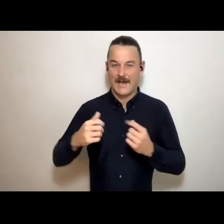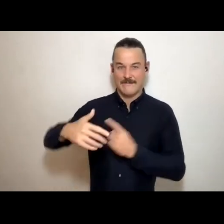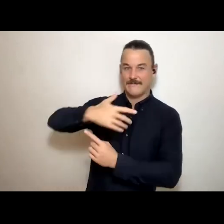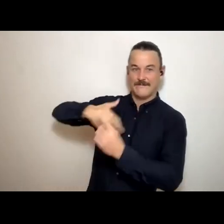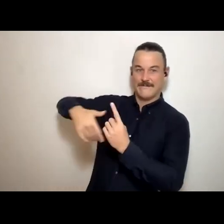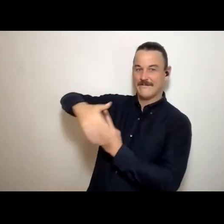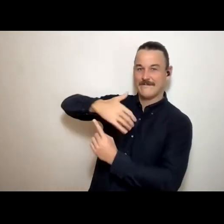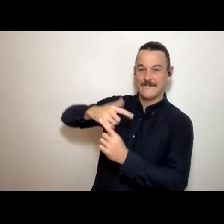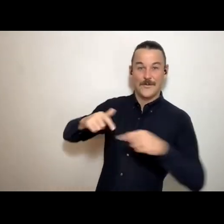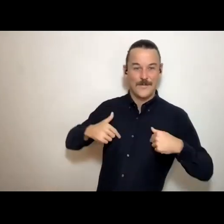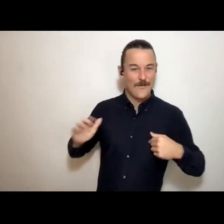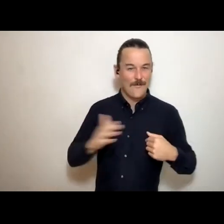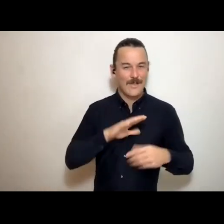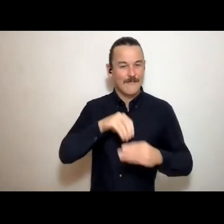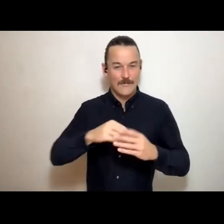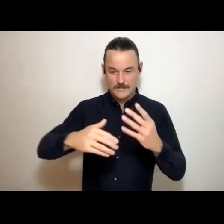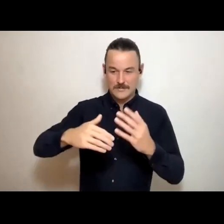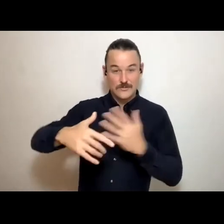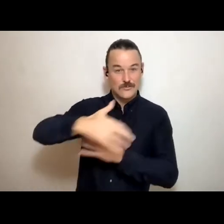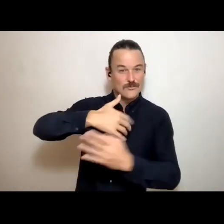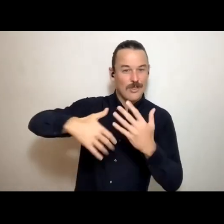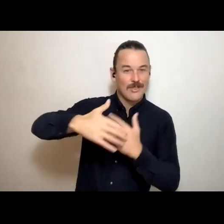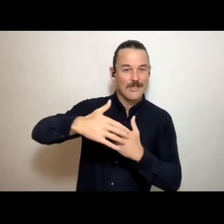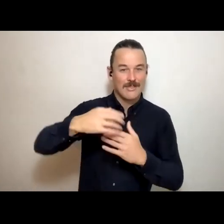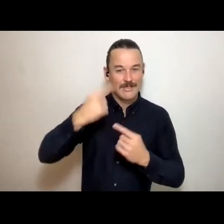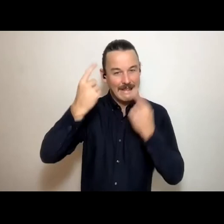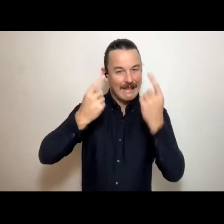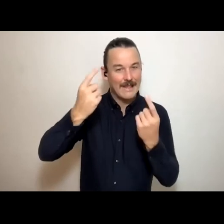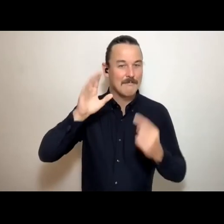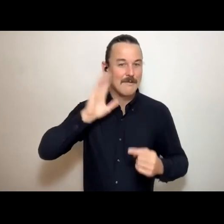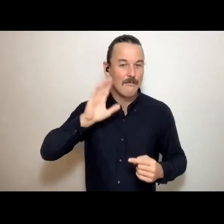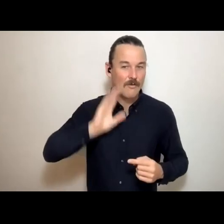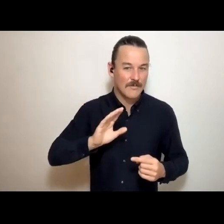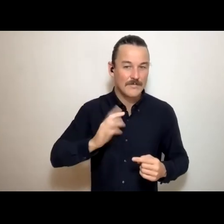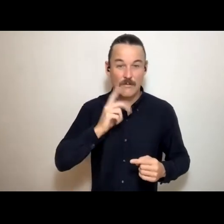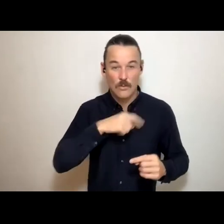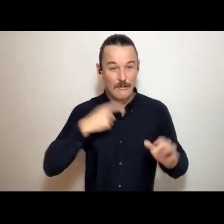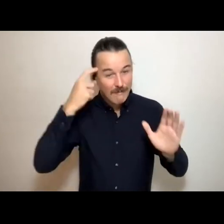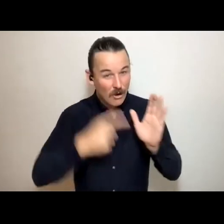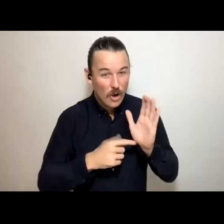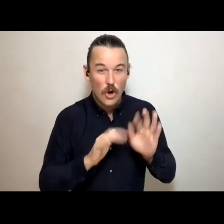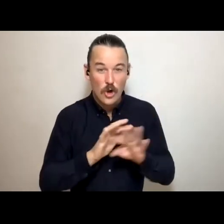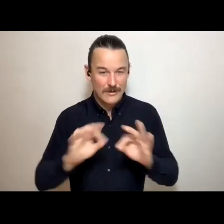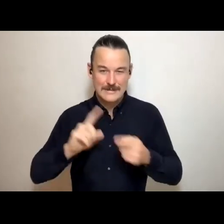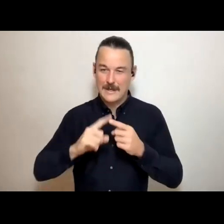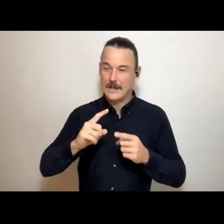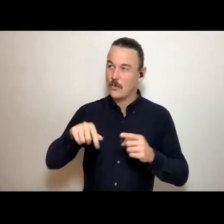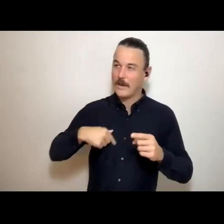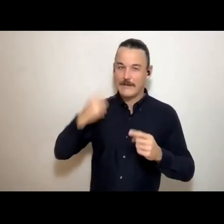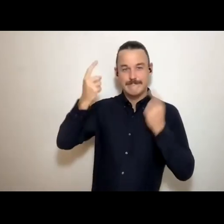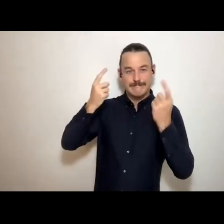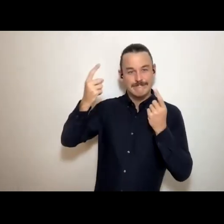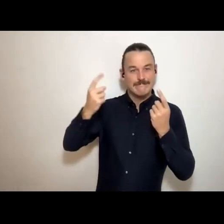we recognise it or not. It is because of this seemingly taken for granted status that sociology is